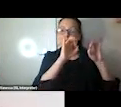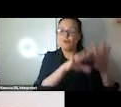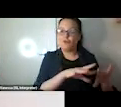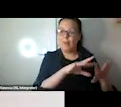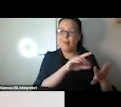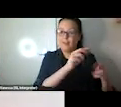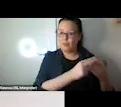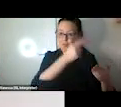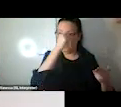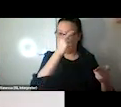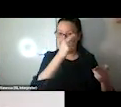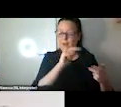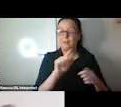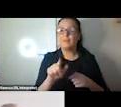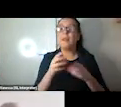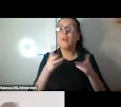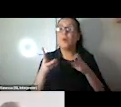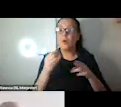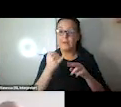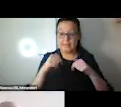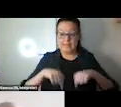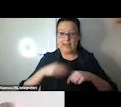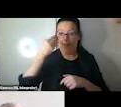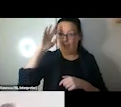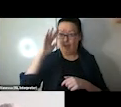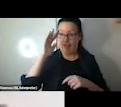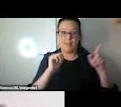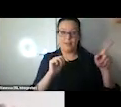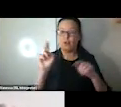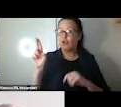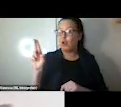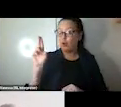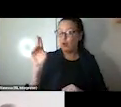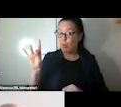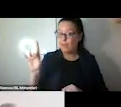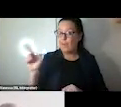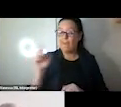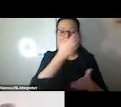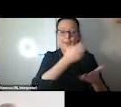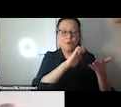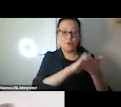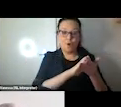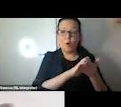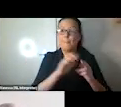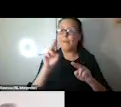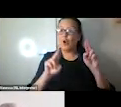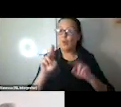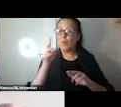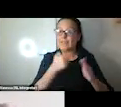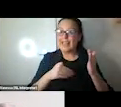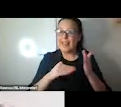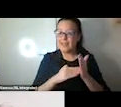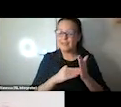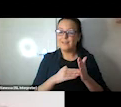on projects in Ireland, UK, Europe, the US and in New Zealand, Tom joined Trinity House